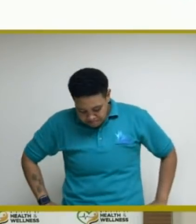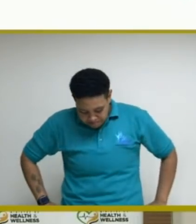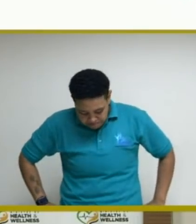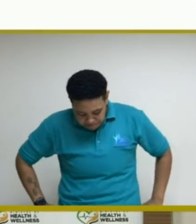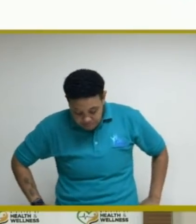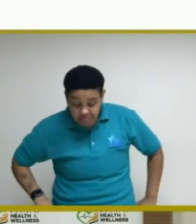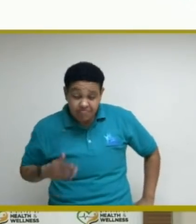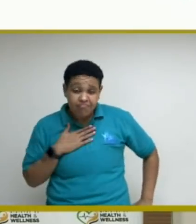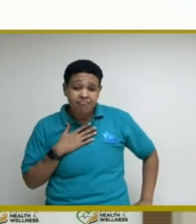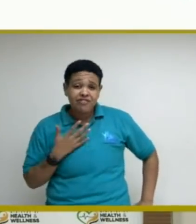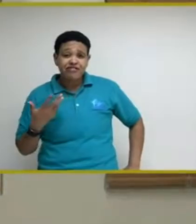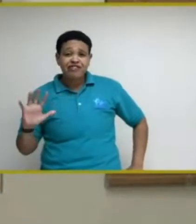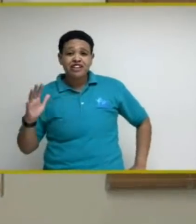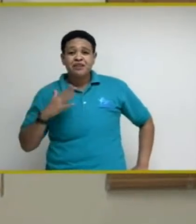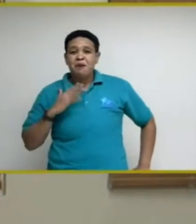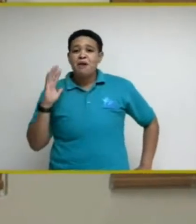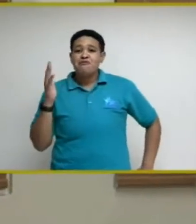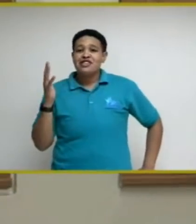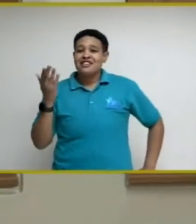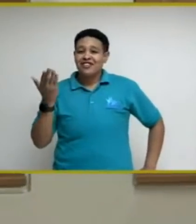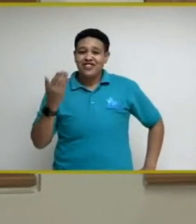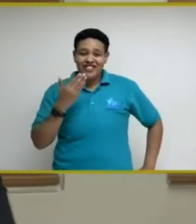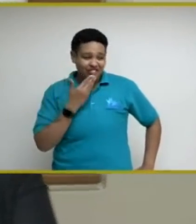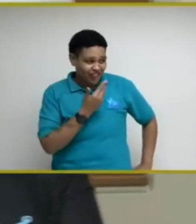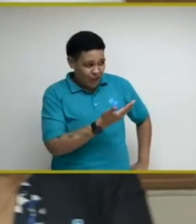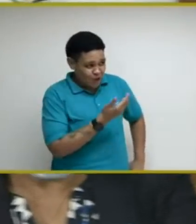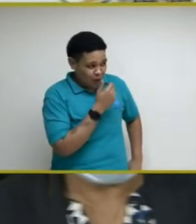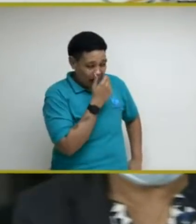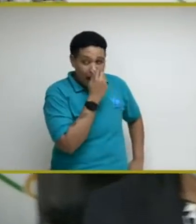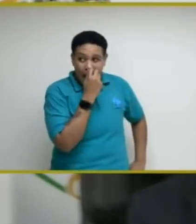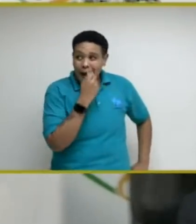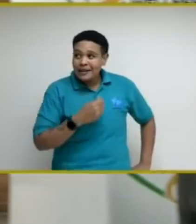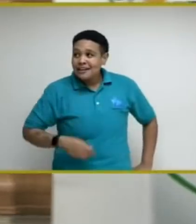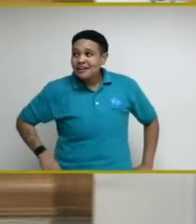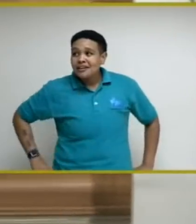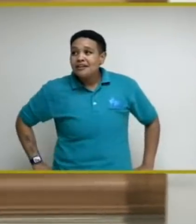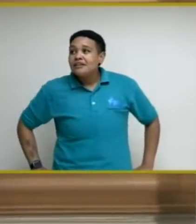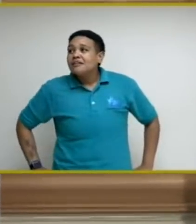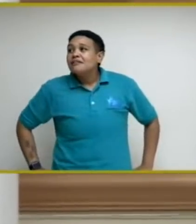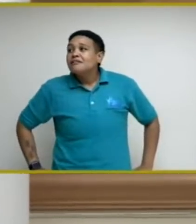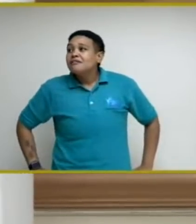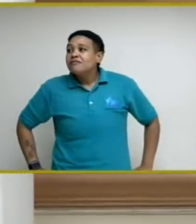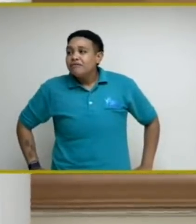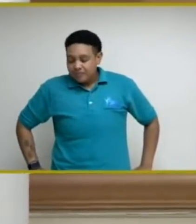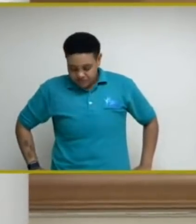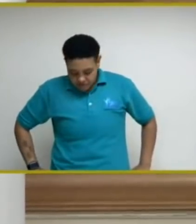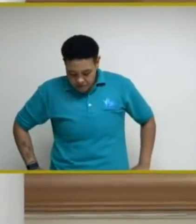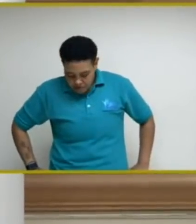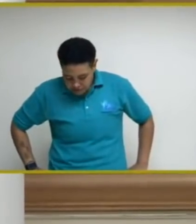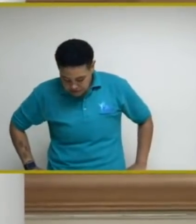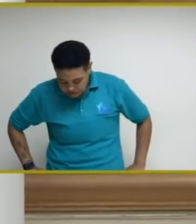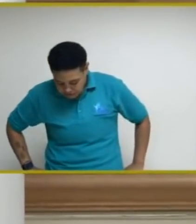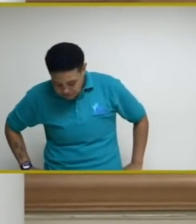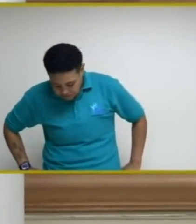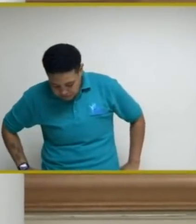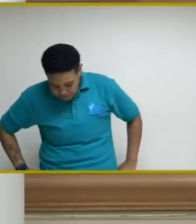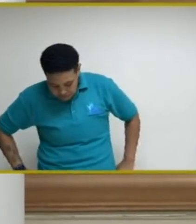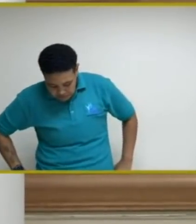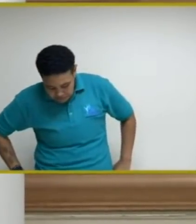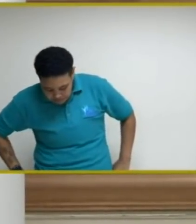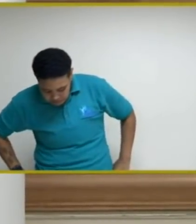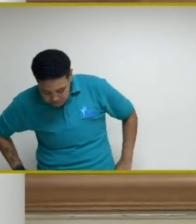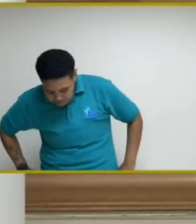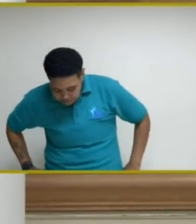that's the end of the presentation. Thank you. Okay, thank you. Thank you very much, CMO. So I'm going to